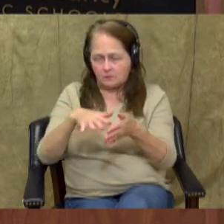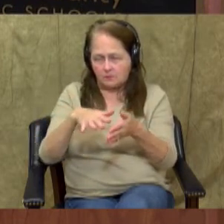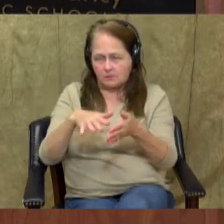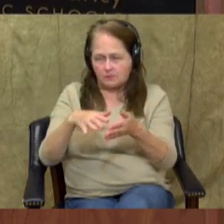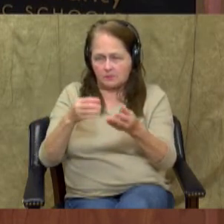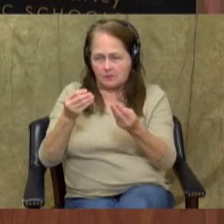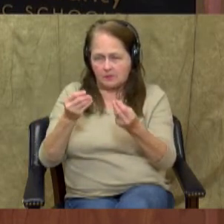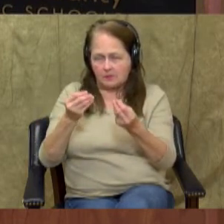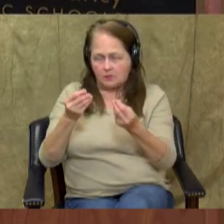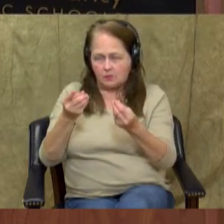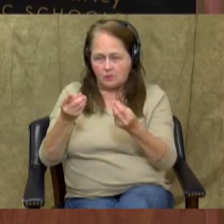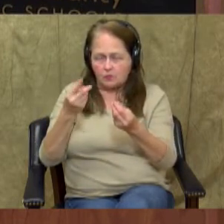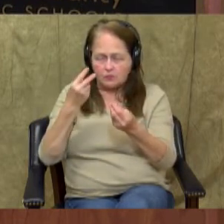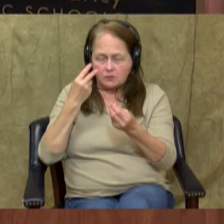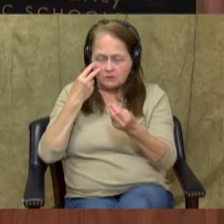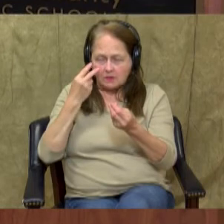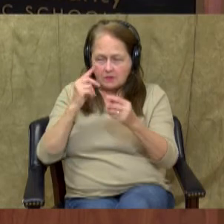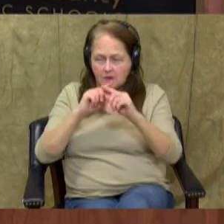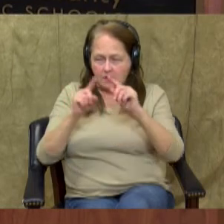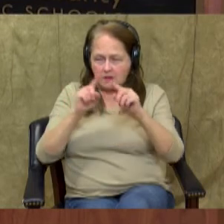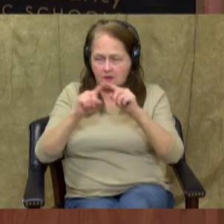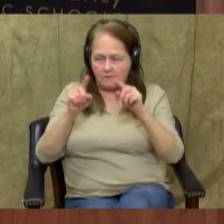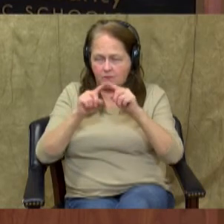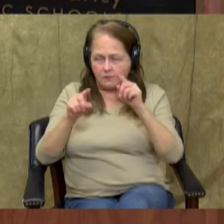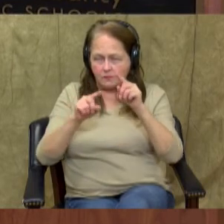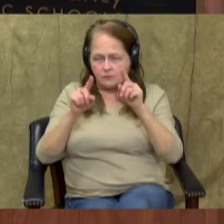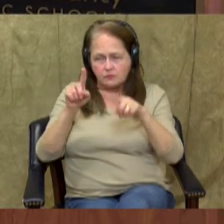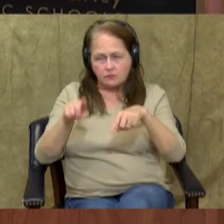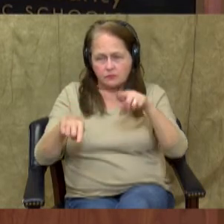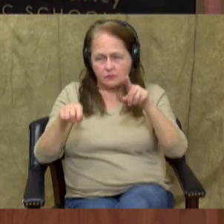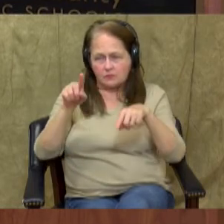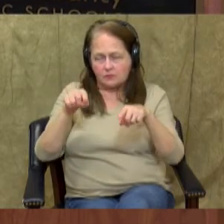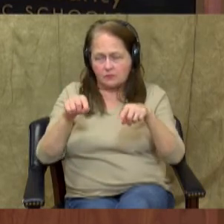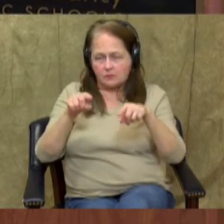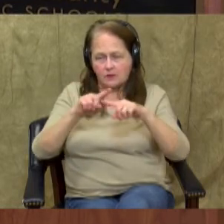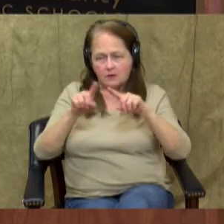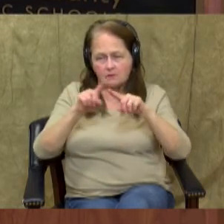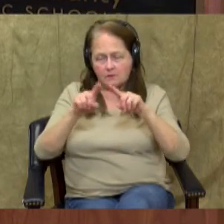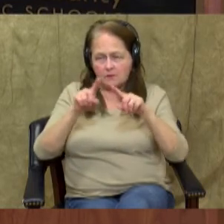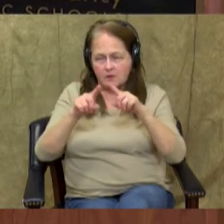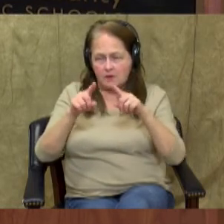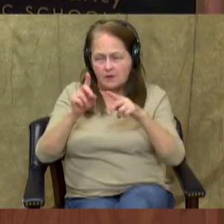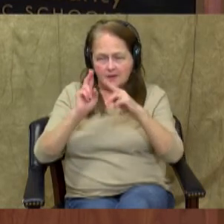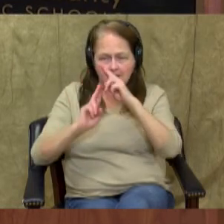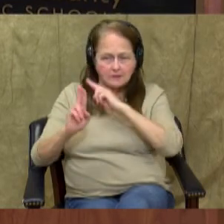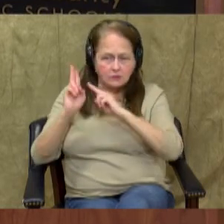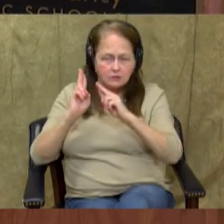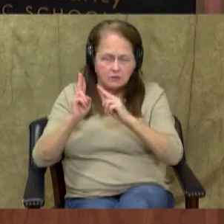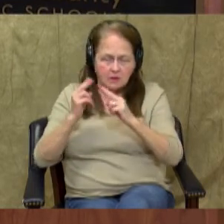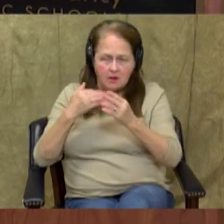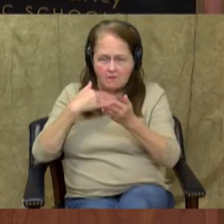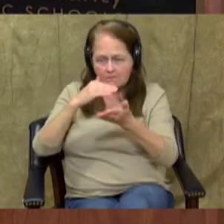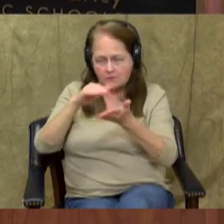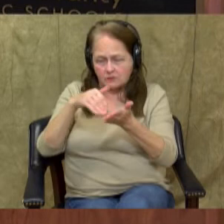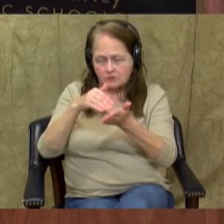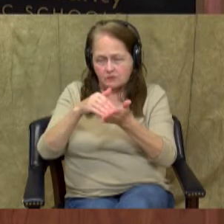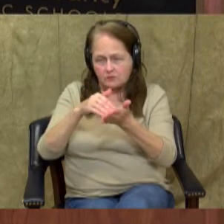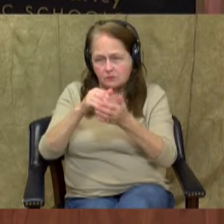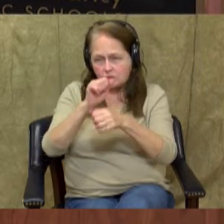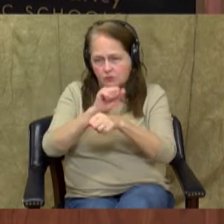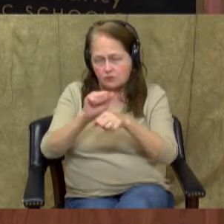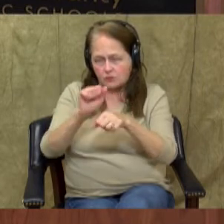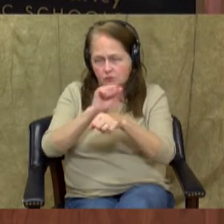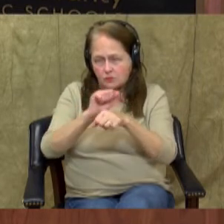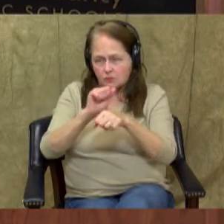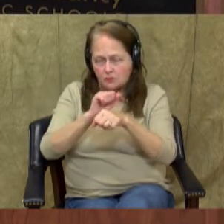the diversity of the roles that they play. Cities have historically been centers of commerce,